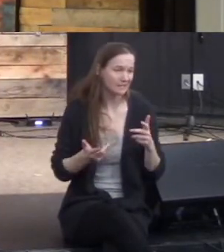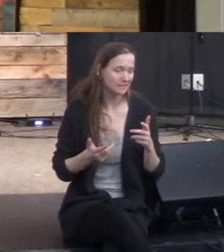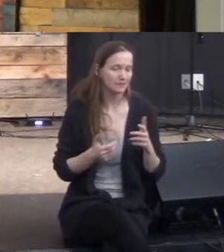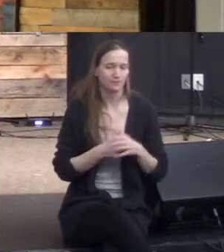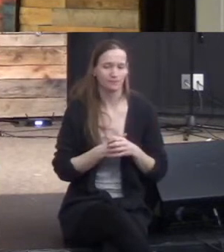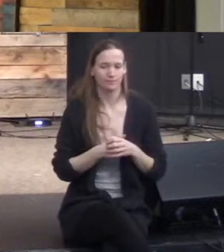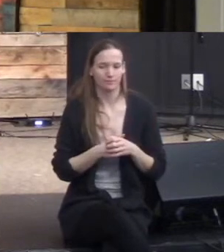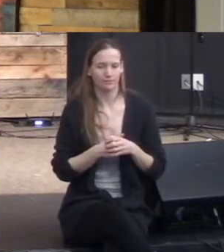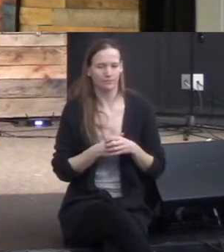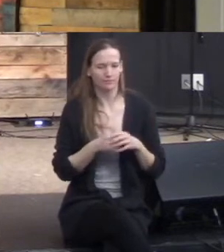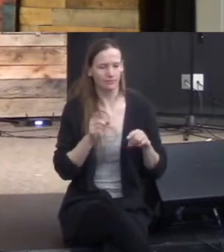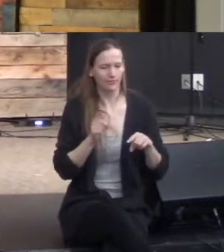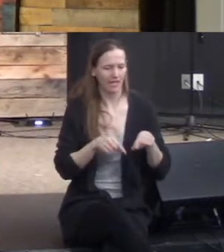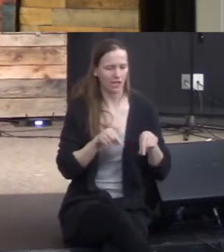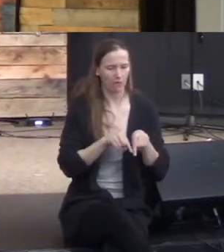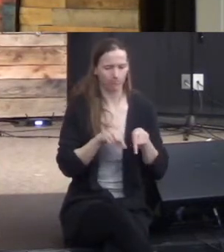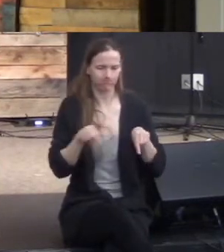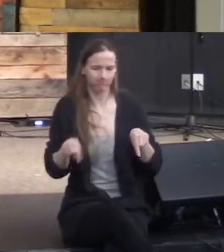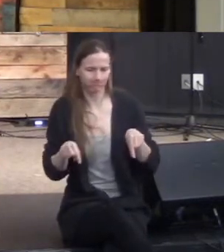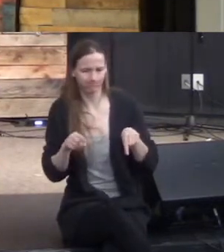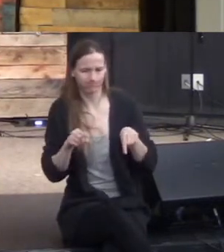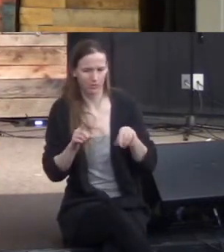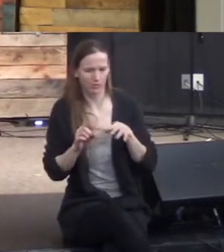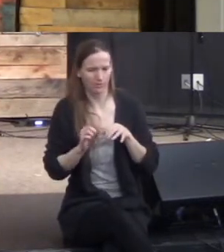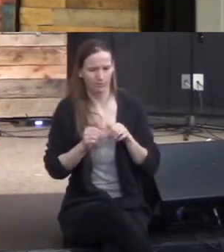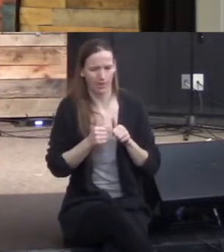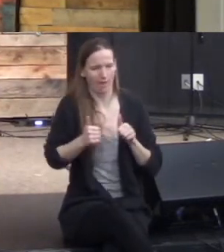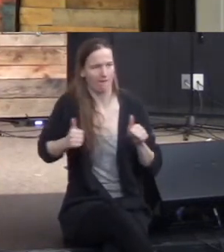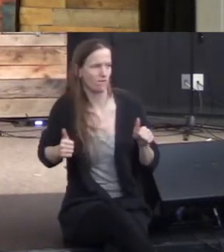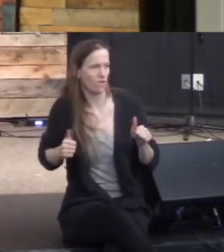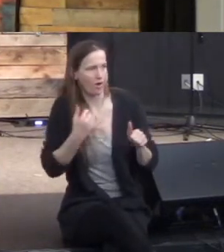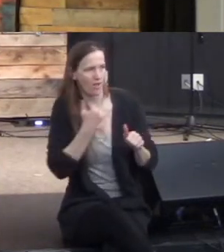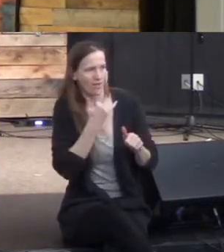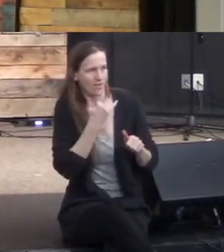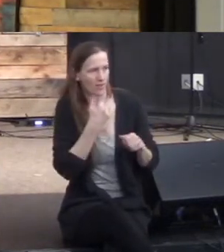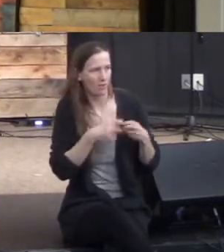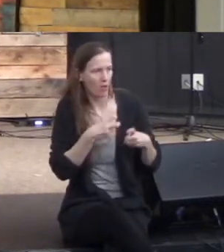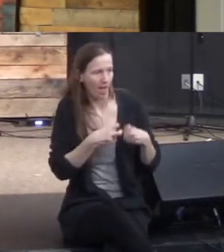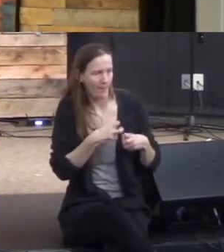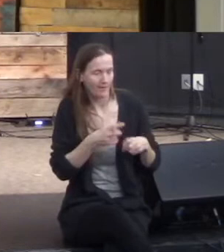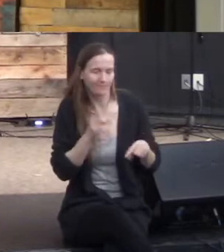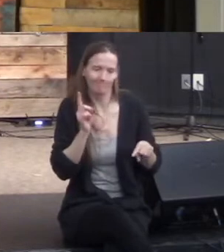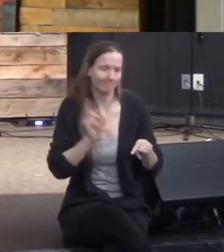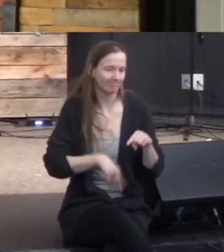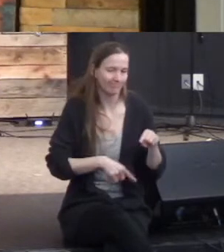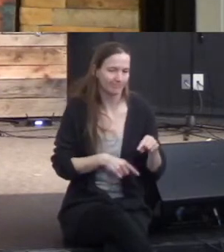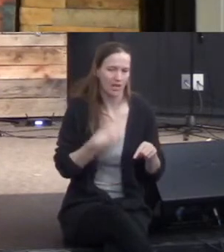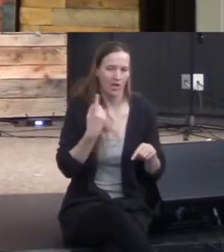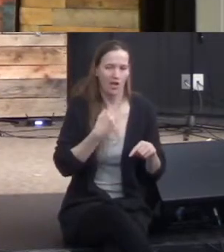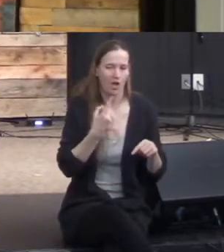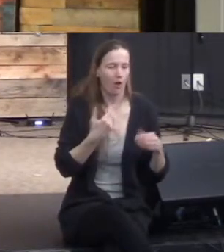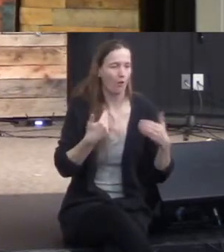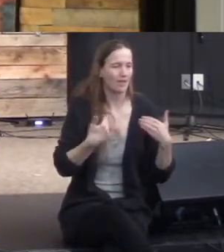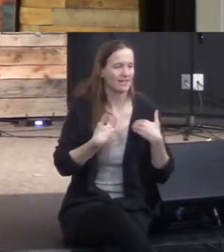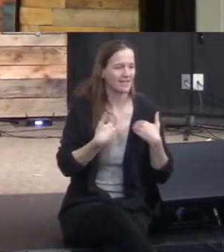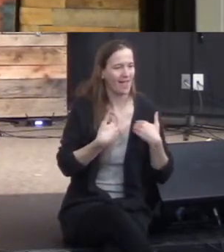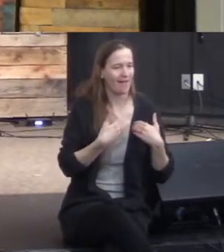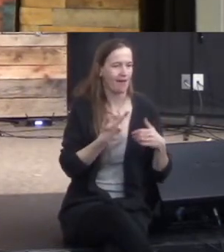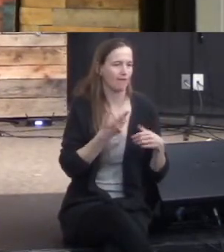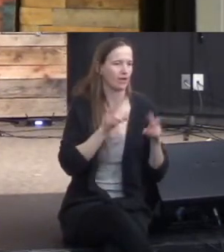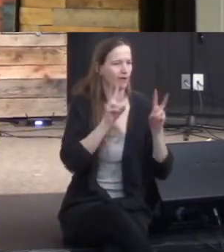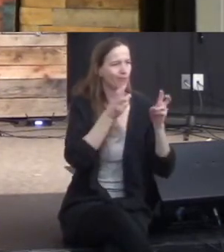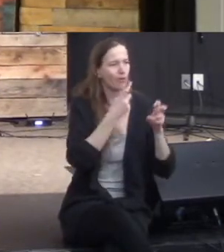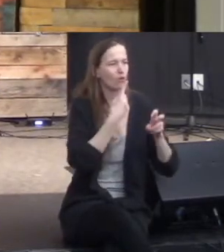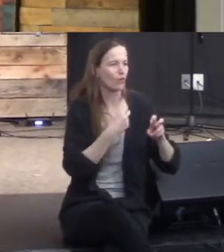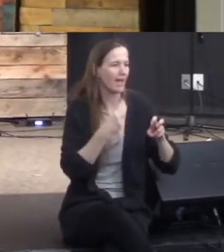Can you sidestep the problems? No, you can't. There will always be a Red Sea that God's going to have to part and take us